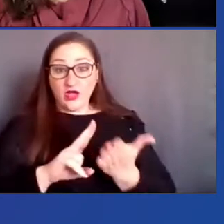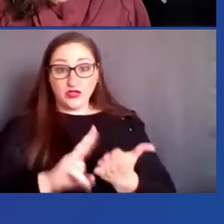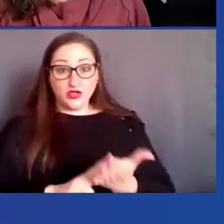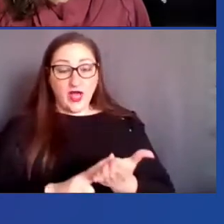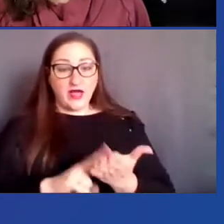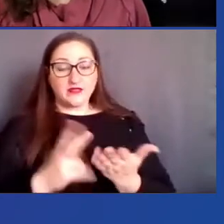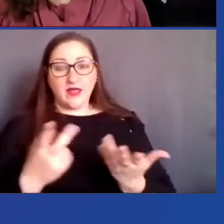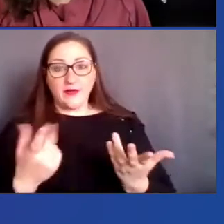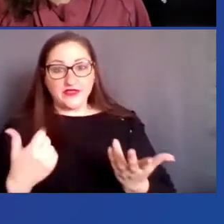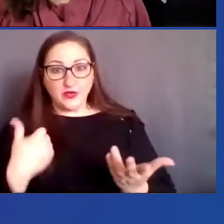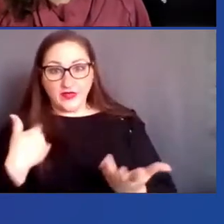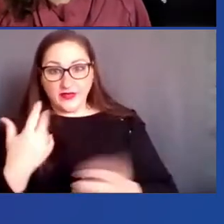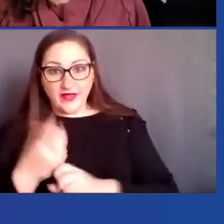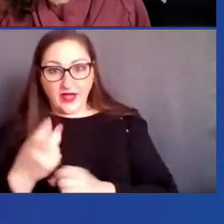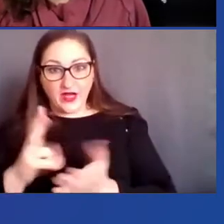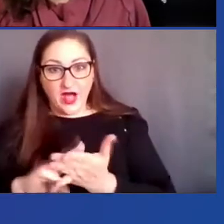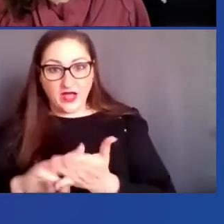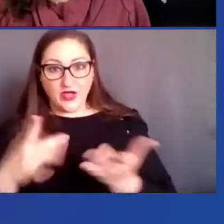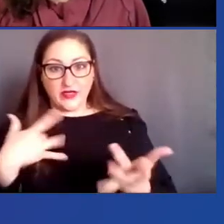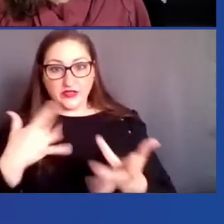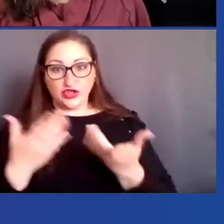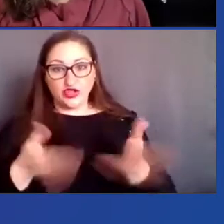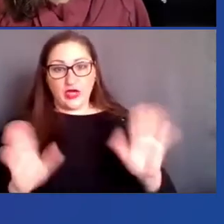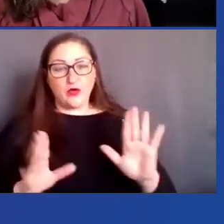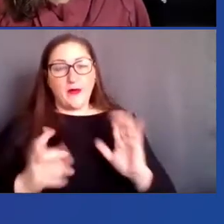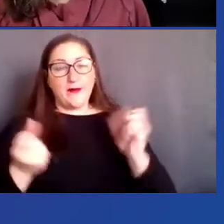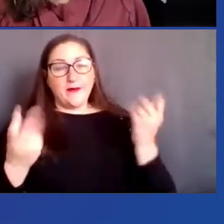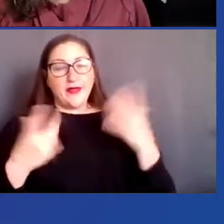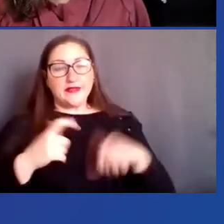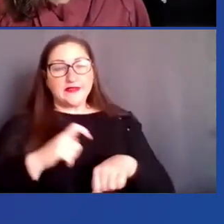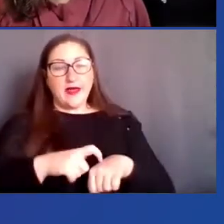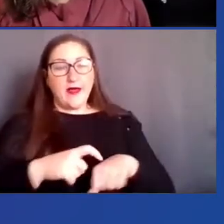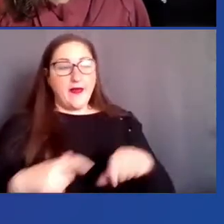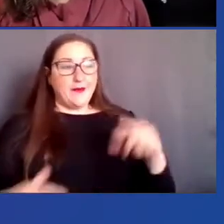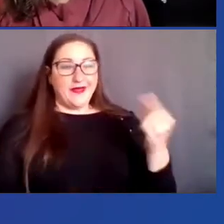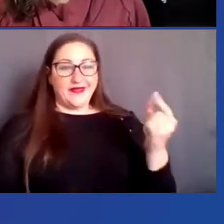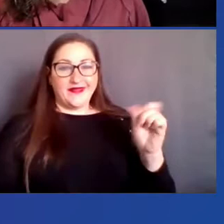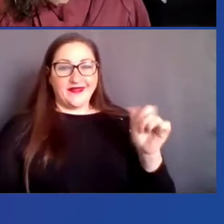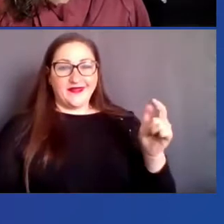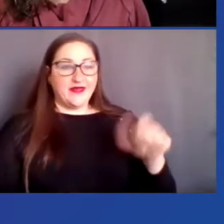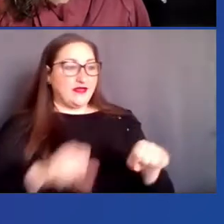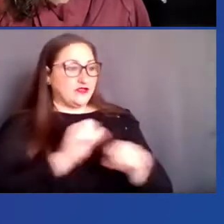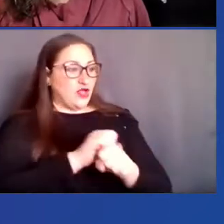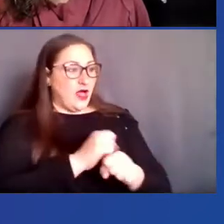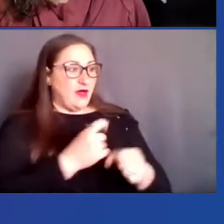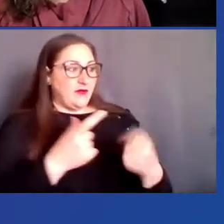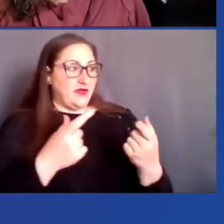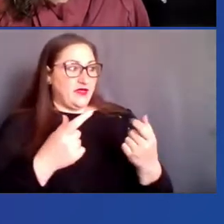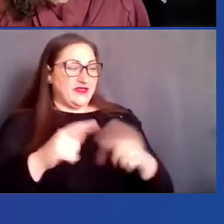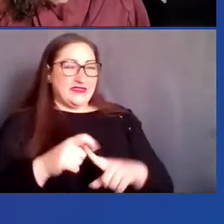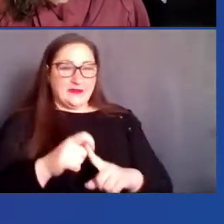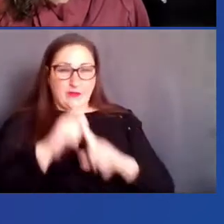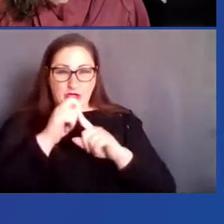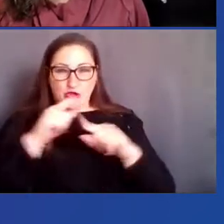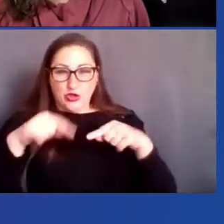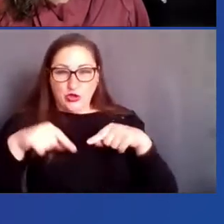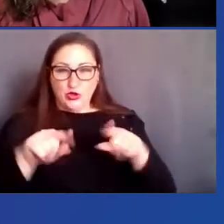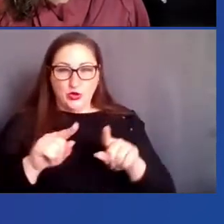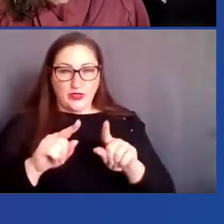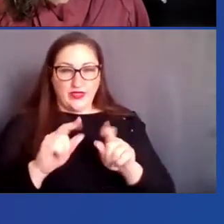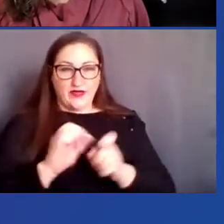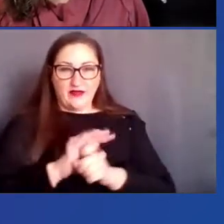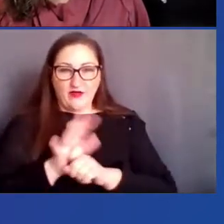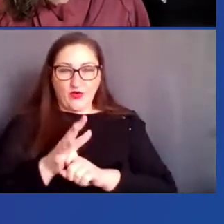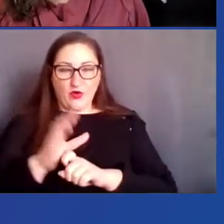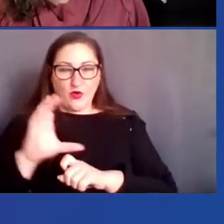in general, sometimes at gigs, and especially during the pandemic, really fighting for